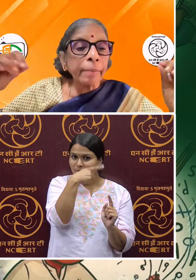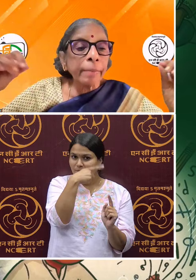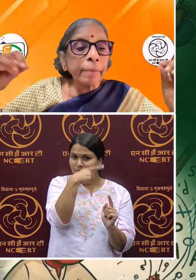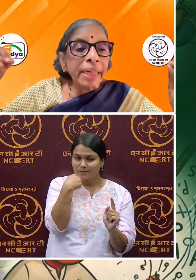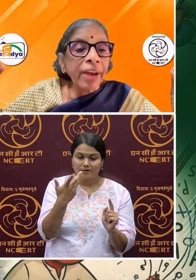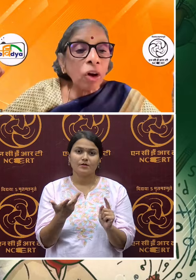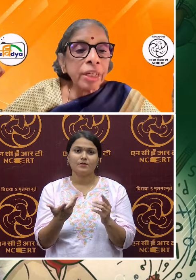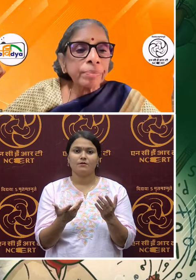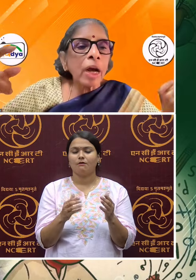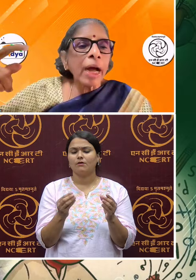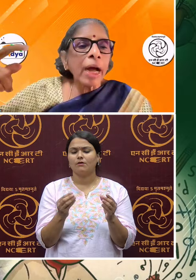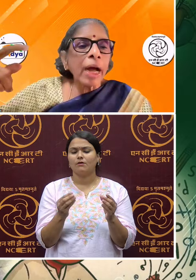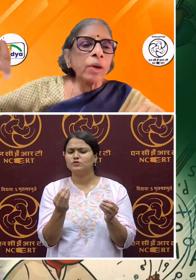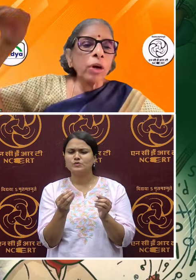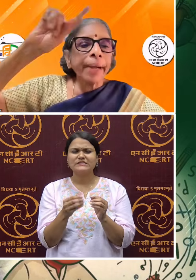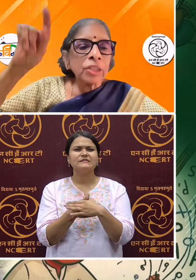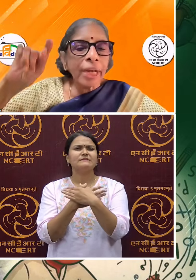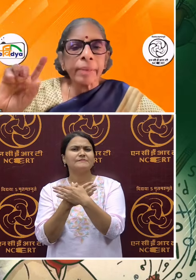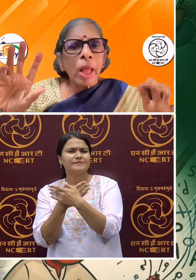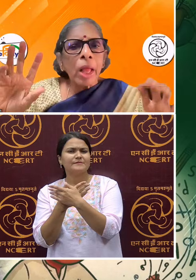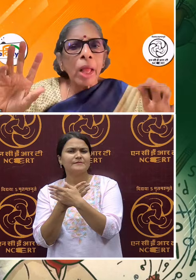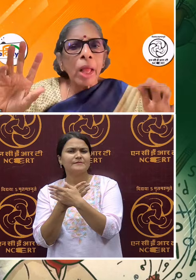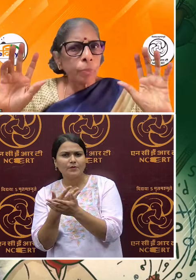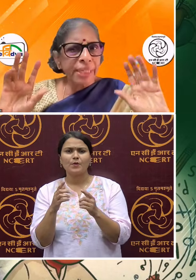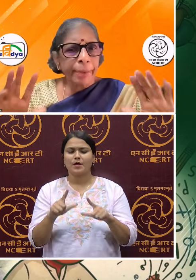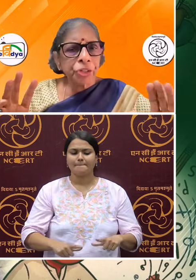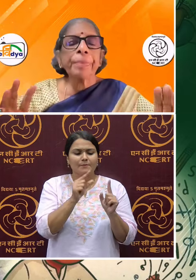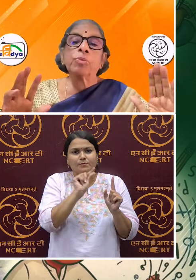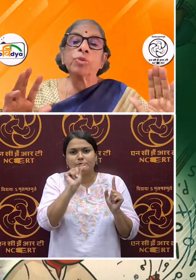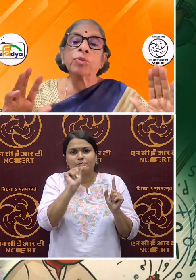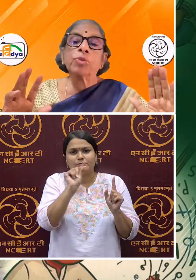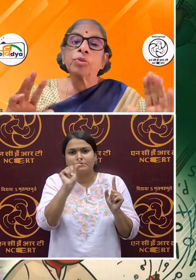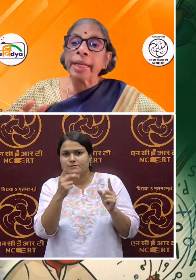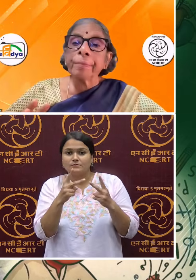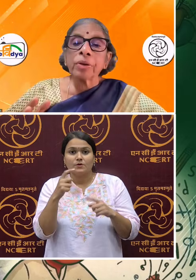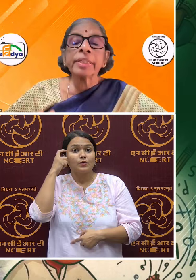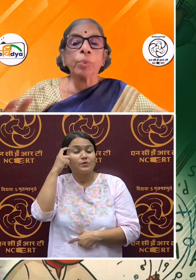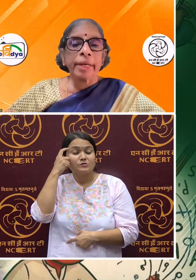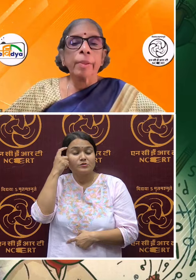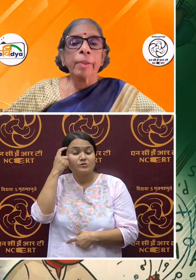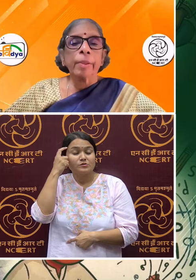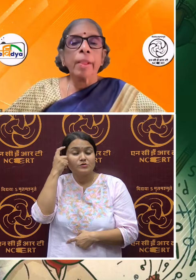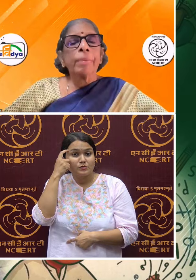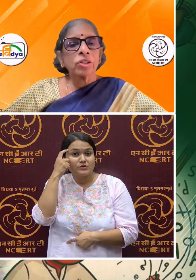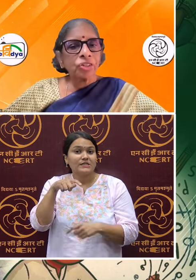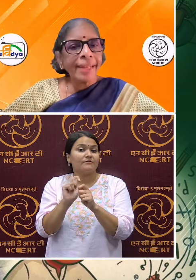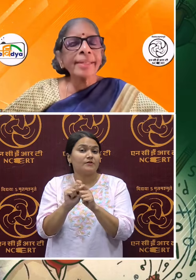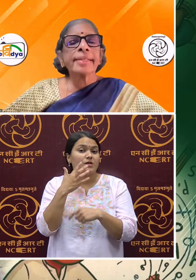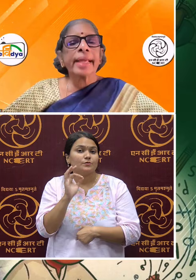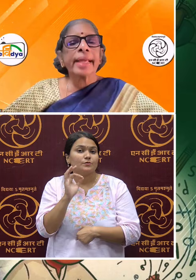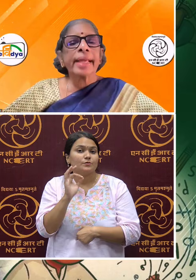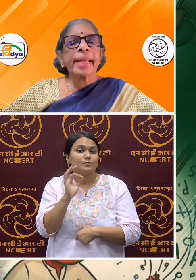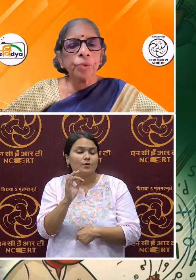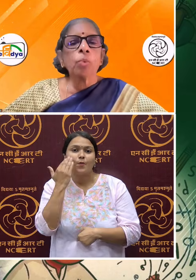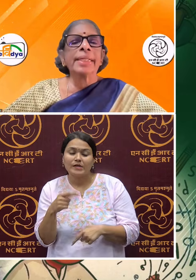or a little butterfly on it? And on a branch like thing. So perception becomes very important in working because the